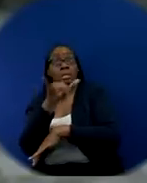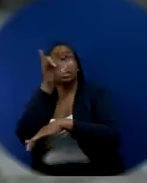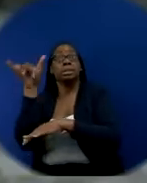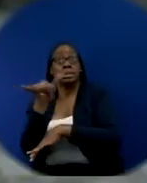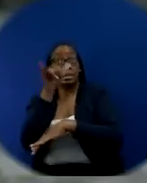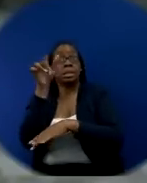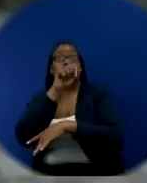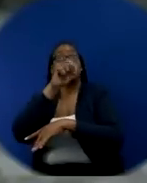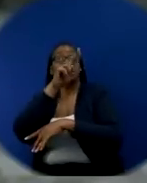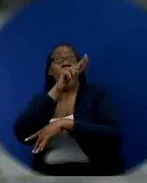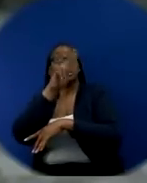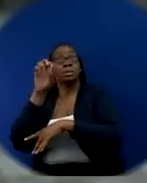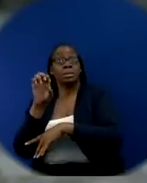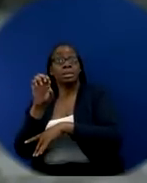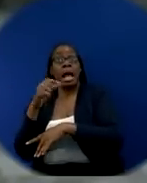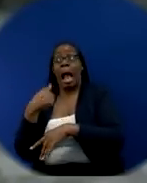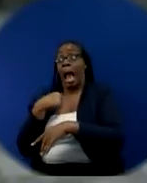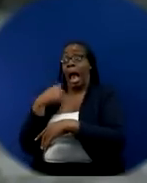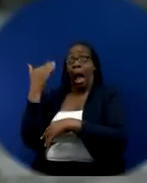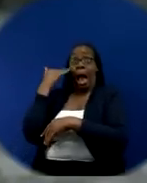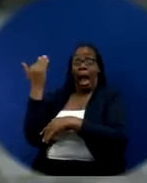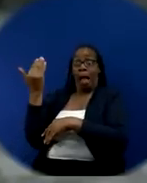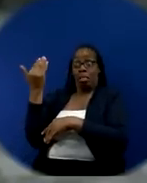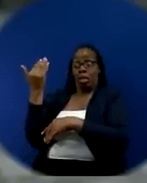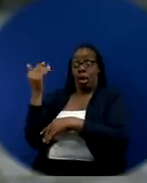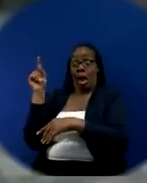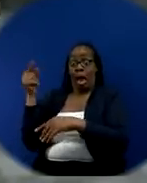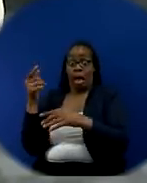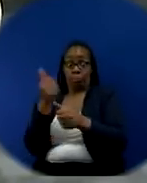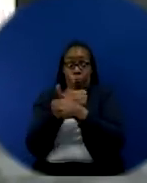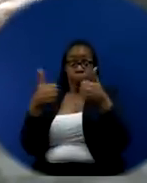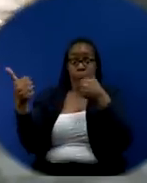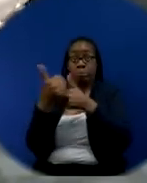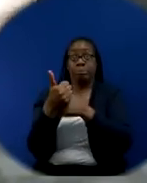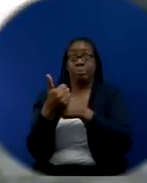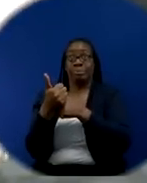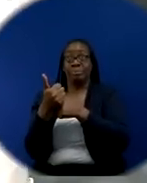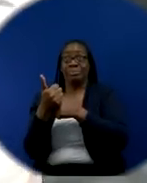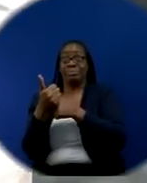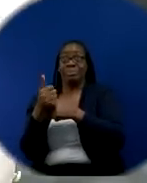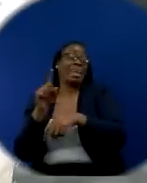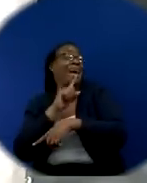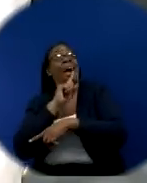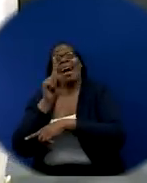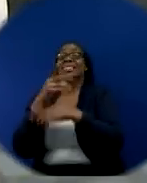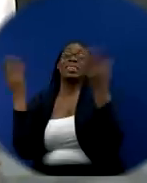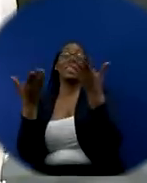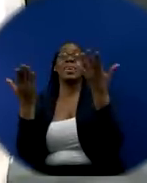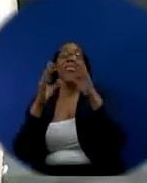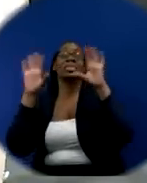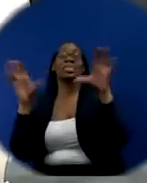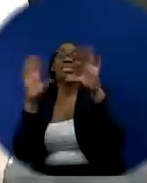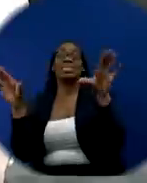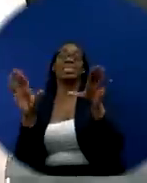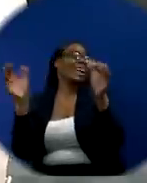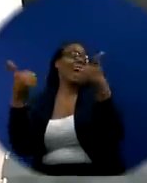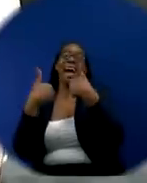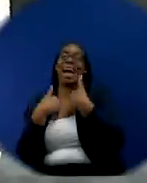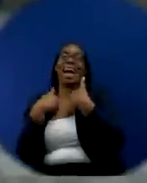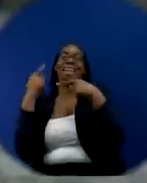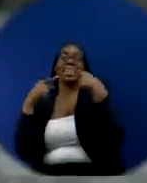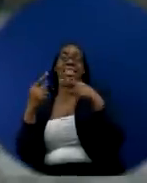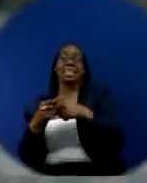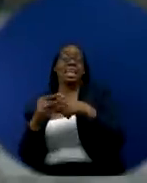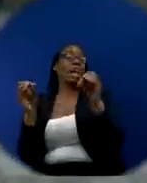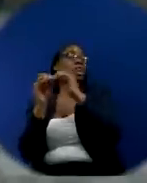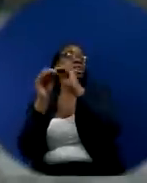on Tuesday. I thought I had gotten past it. I thought I had made it. I said, I told him what to do. I ain't have to do it. Didn't nobody get in